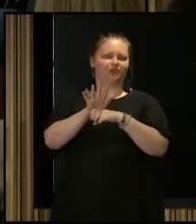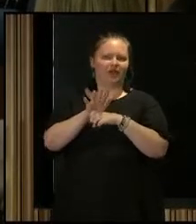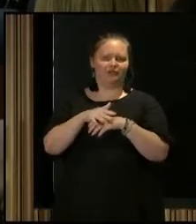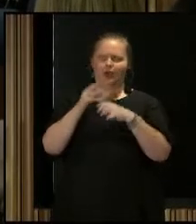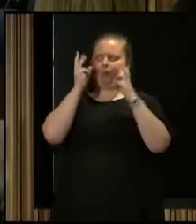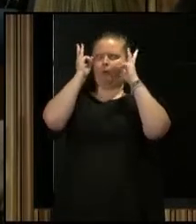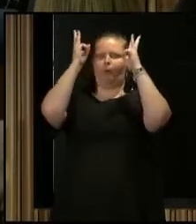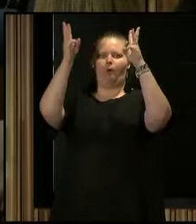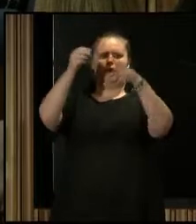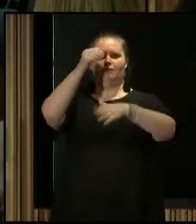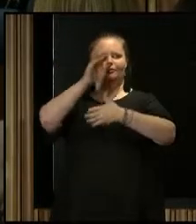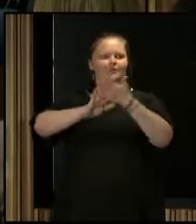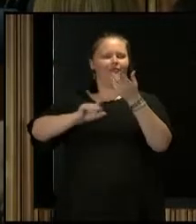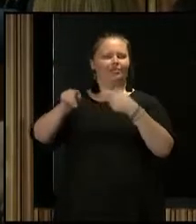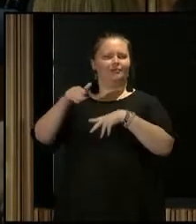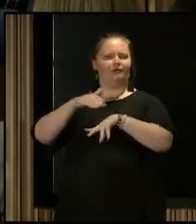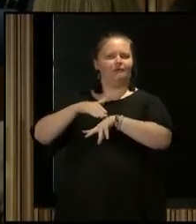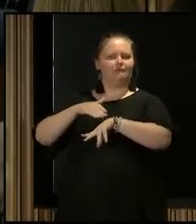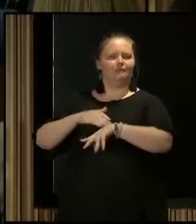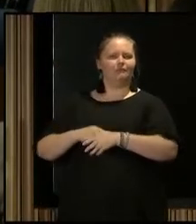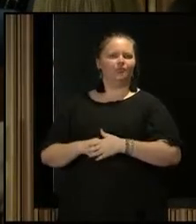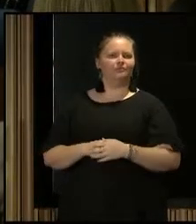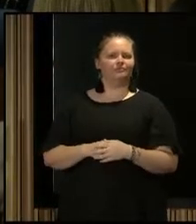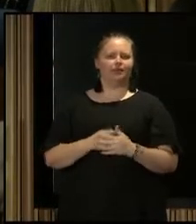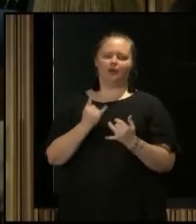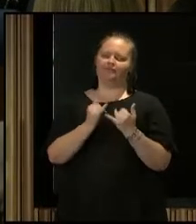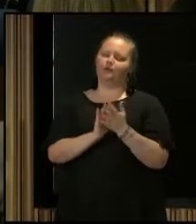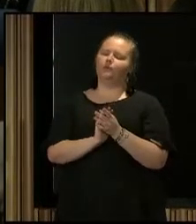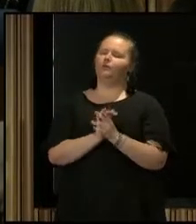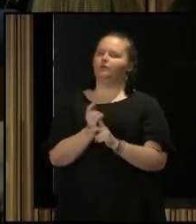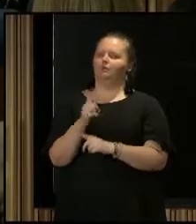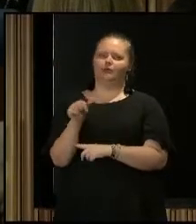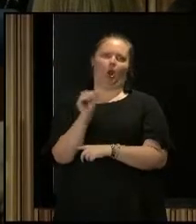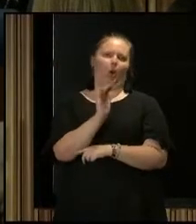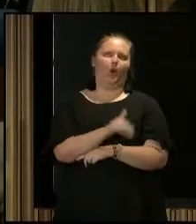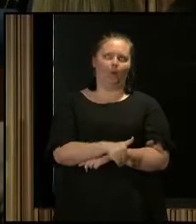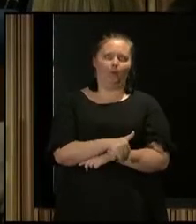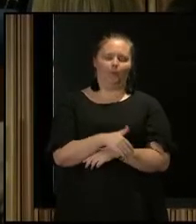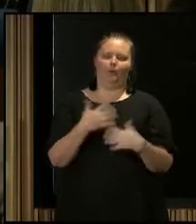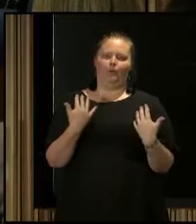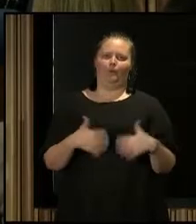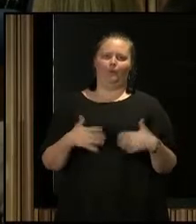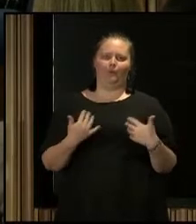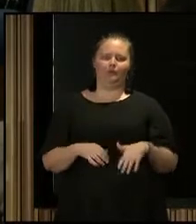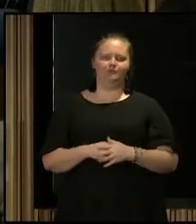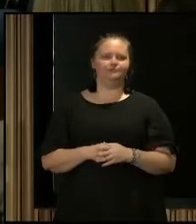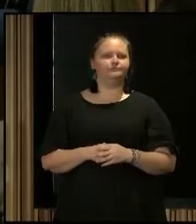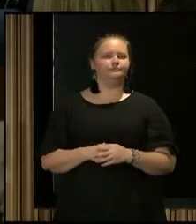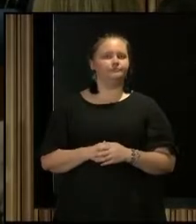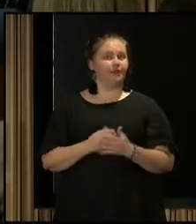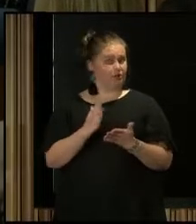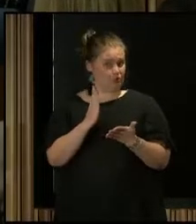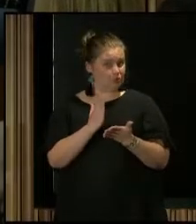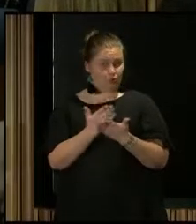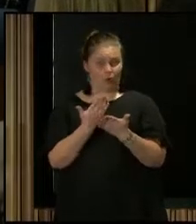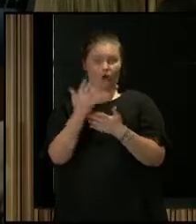experience to be there at that time. But I was very grateful to be home. Never been more grateful so to be lucky. Back. And is it true that it was on